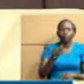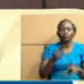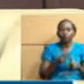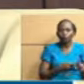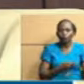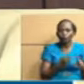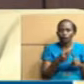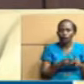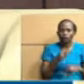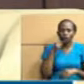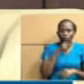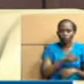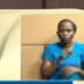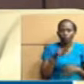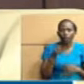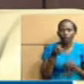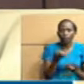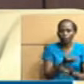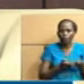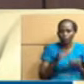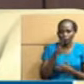Initiative for Social and Economic Rights,